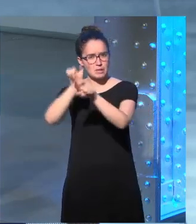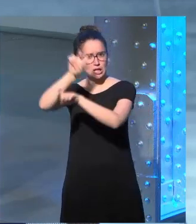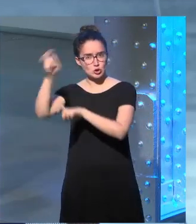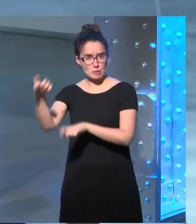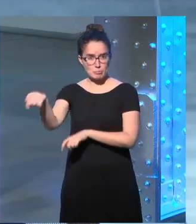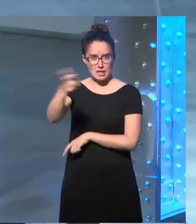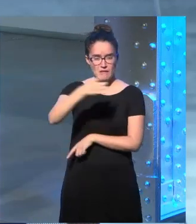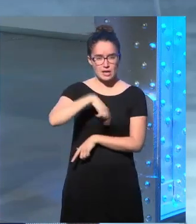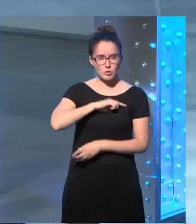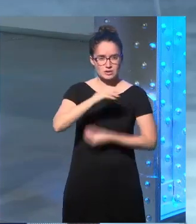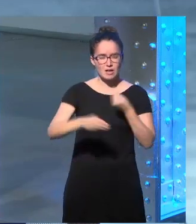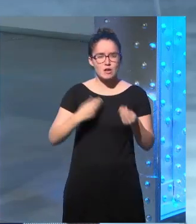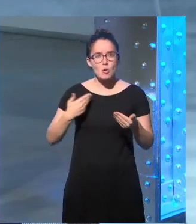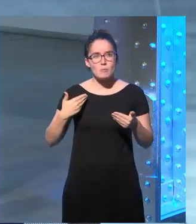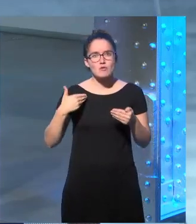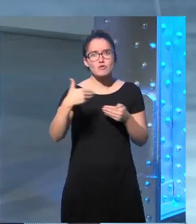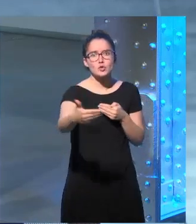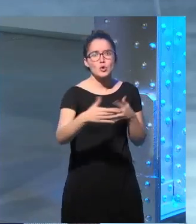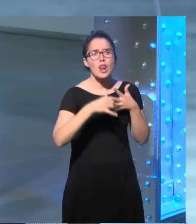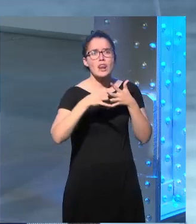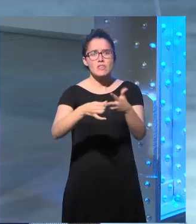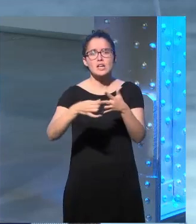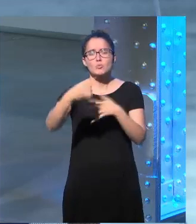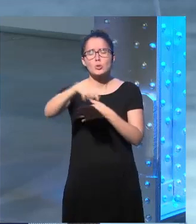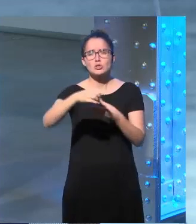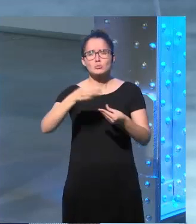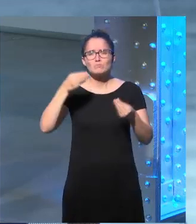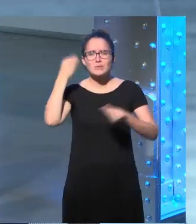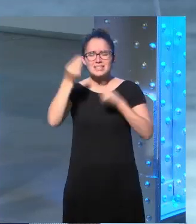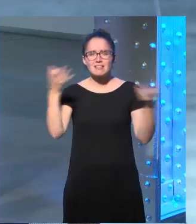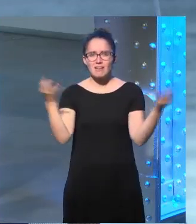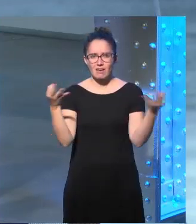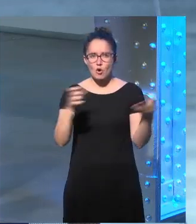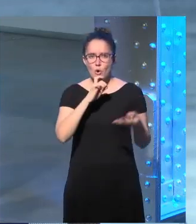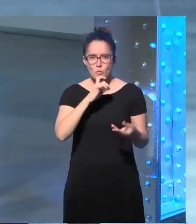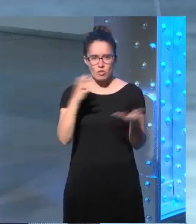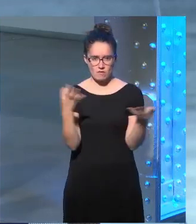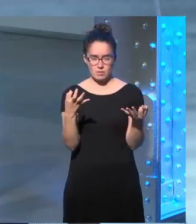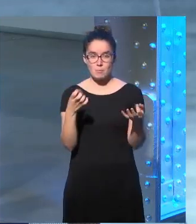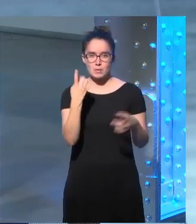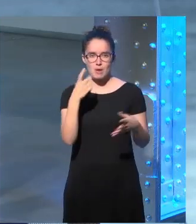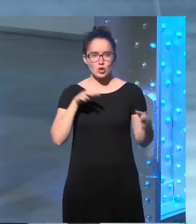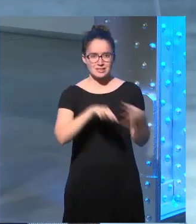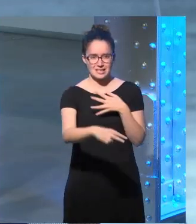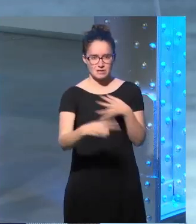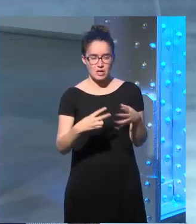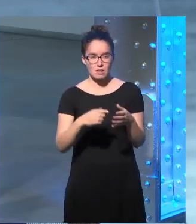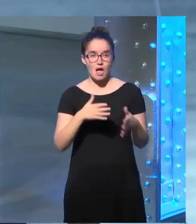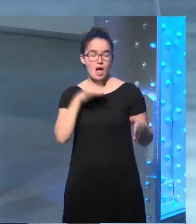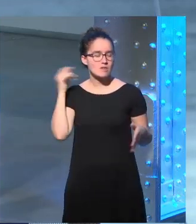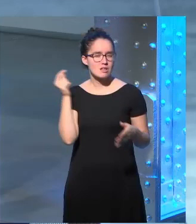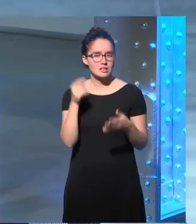in LinkedIn and in many other companies similar to us, is about what they expect from their leaders. The first thing that they expect